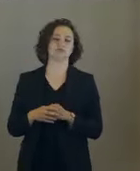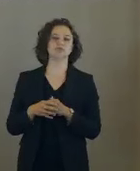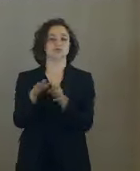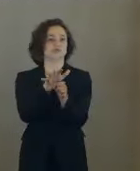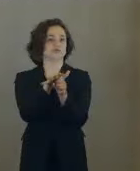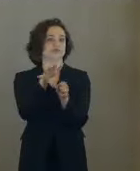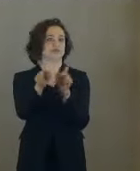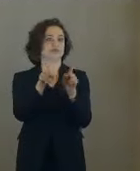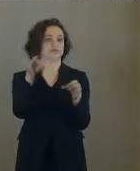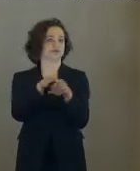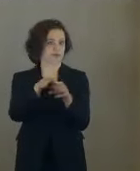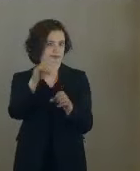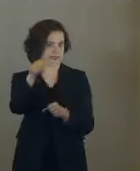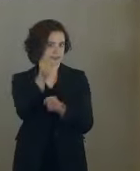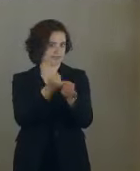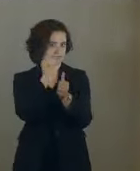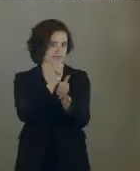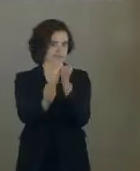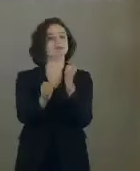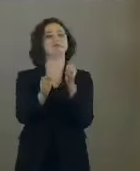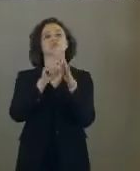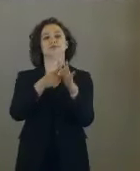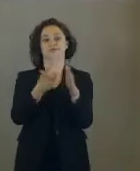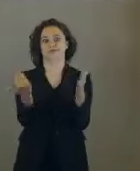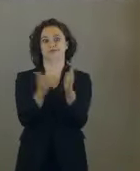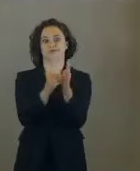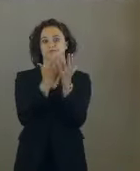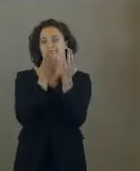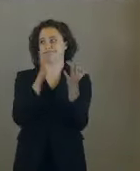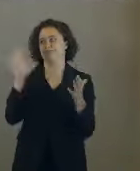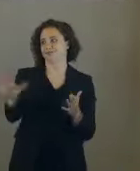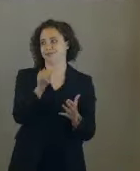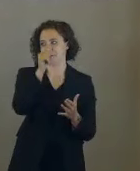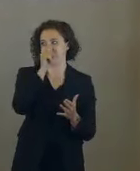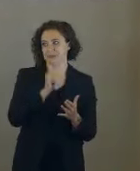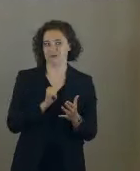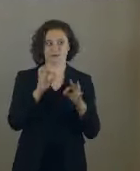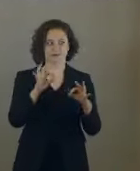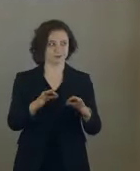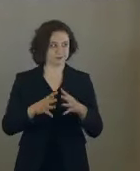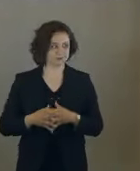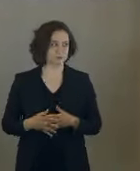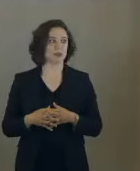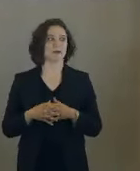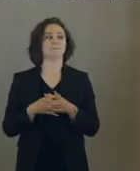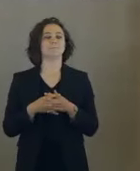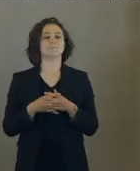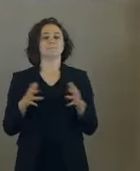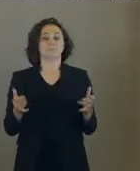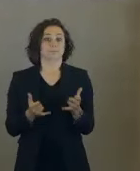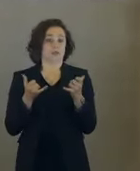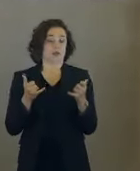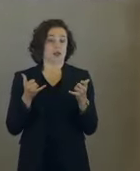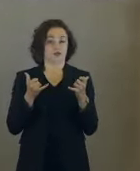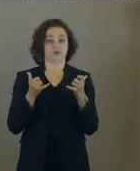Sufficient number of members voting affirmative, the motion carries. We are officially reconvened. Again, thank you everybody for your patience and all of that. We now head